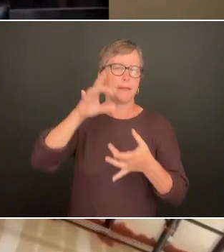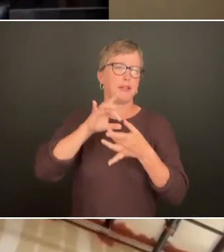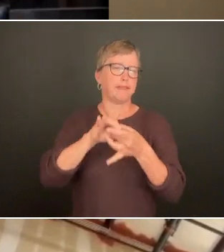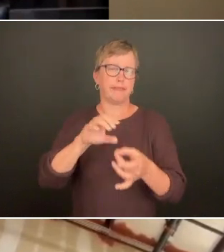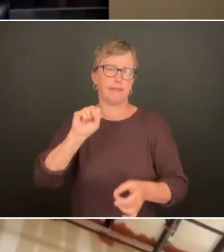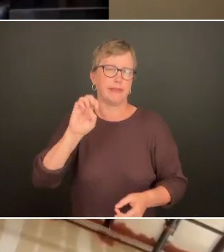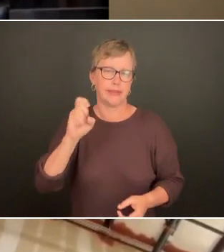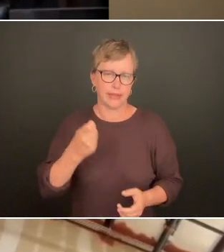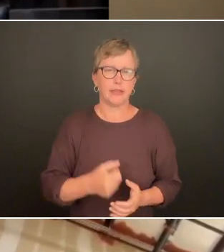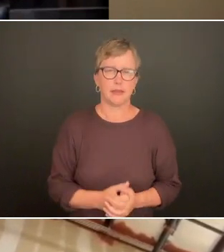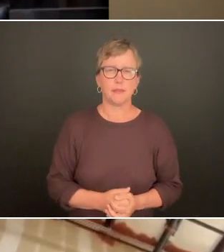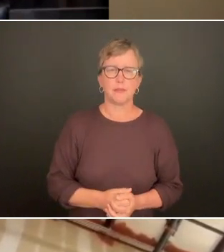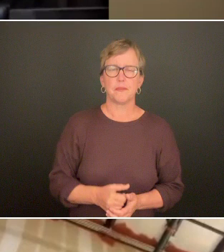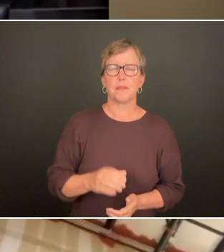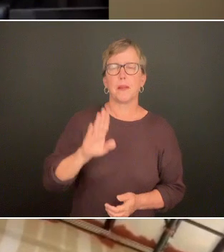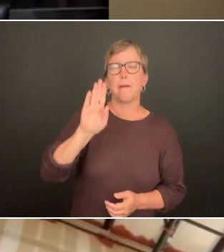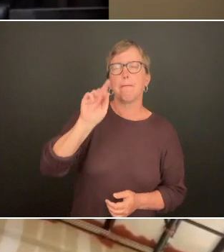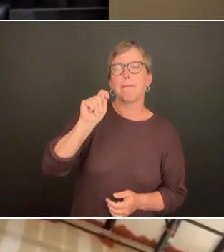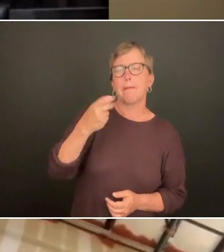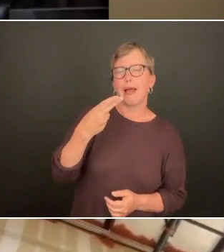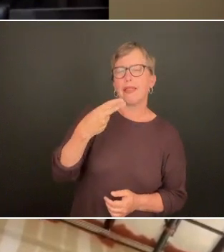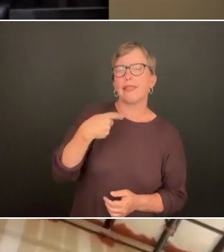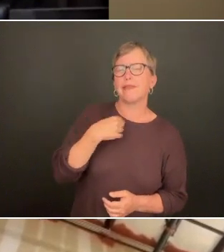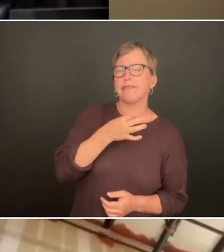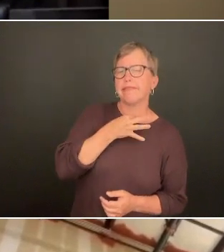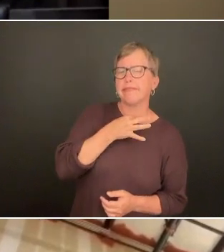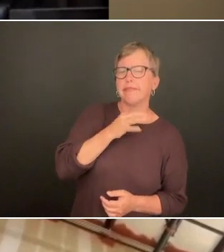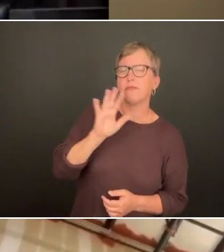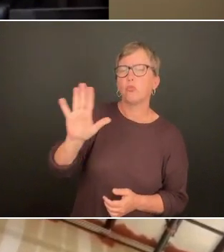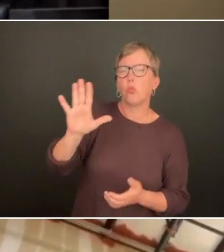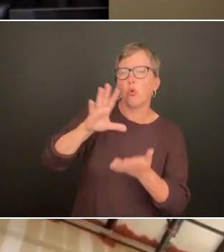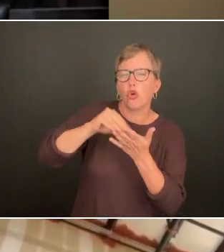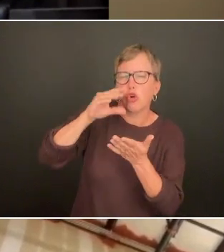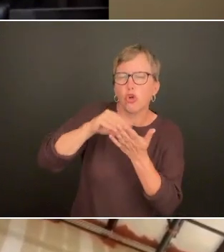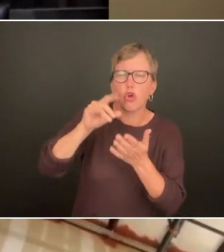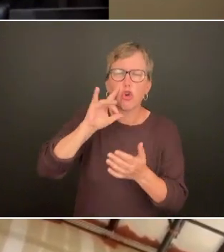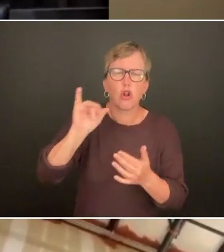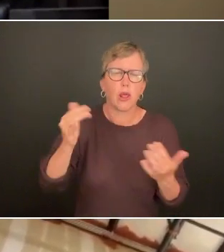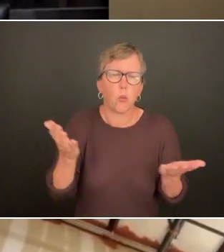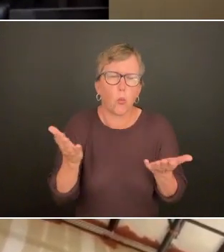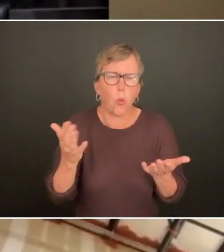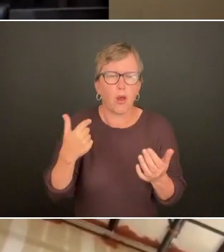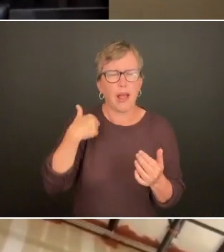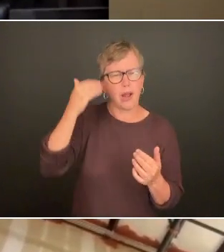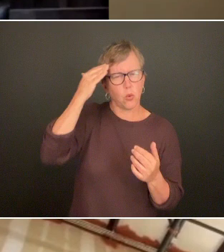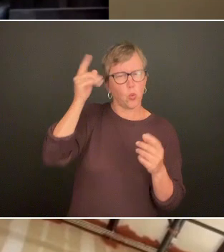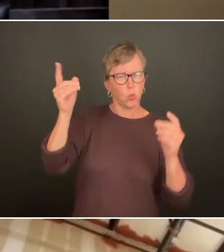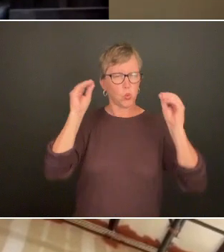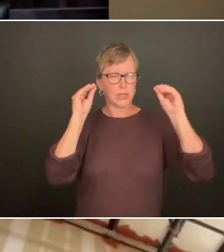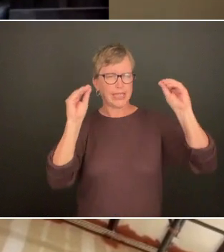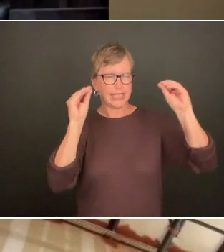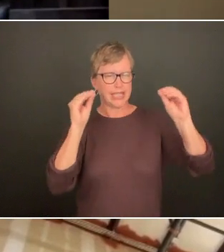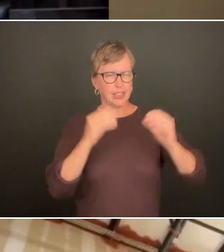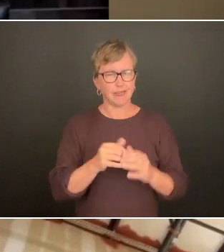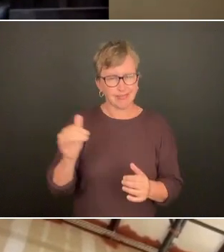through it back in the 80s. And Beth, how was your education for you? You know, I know you do a lot